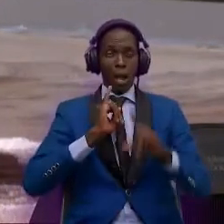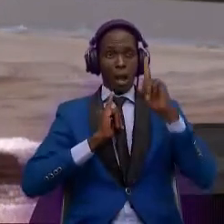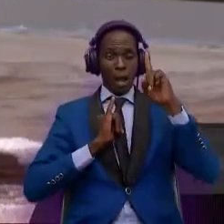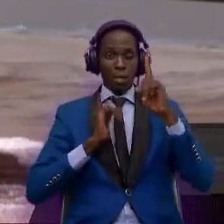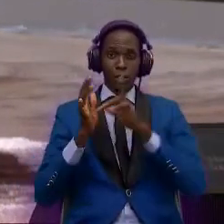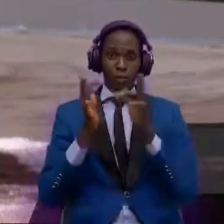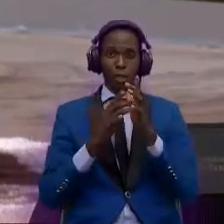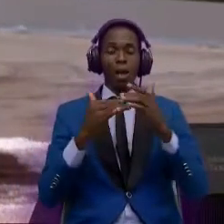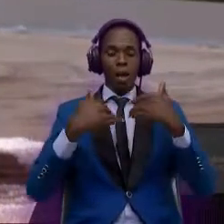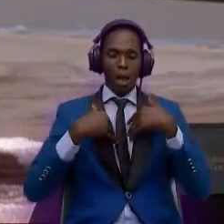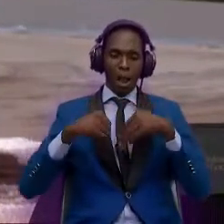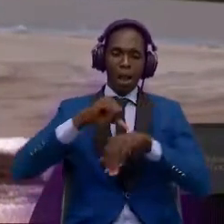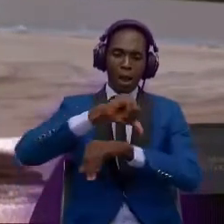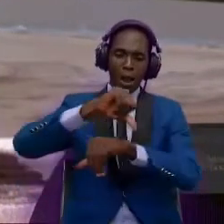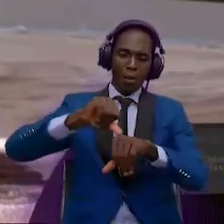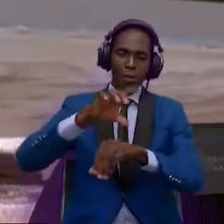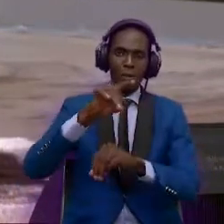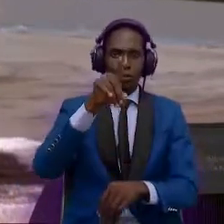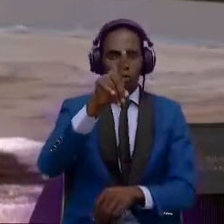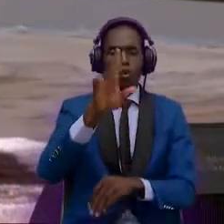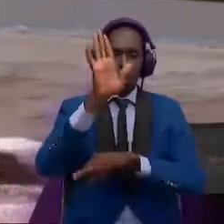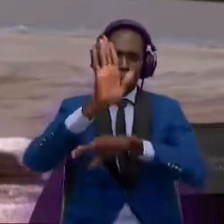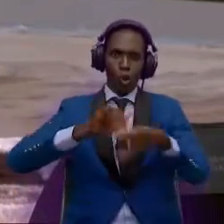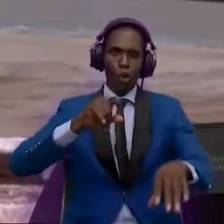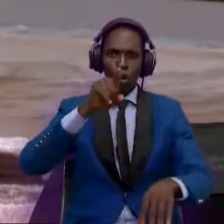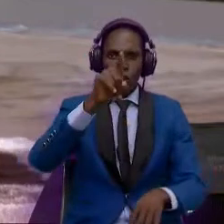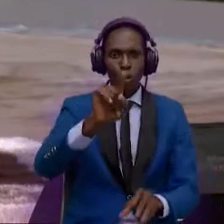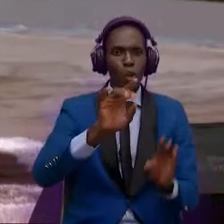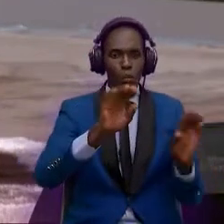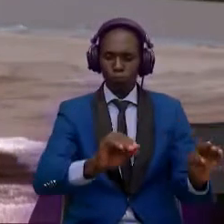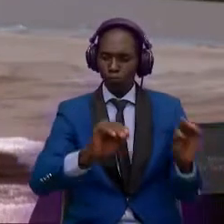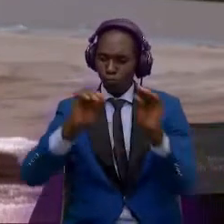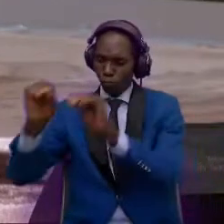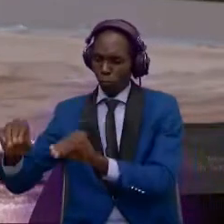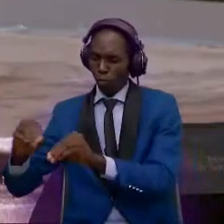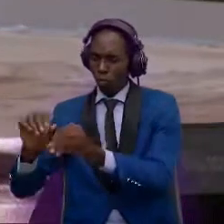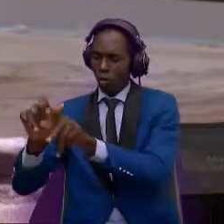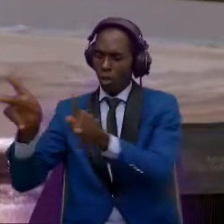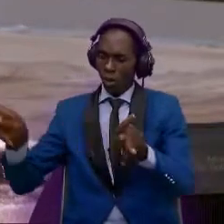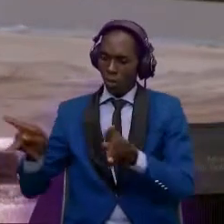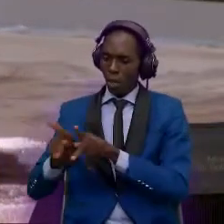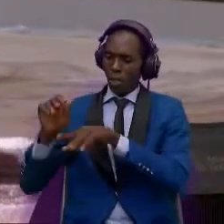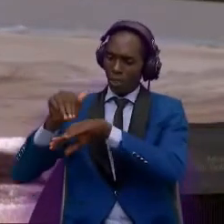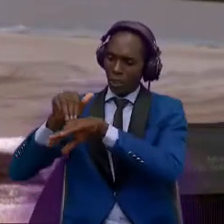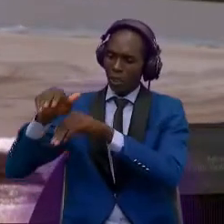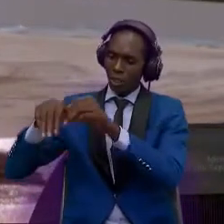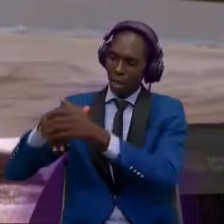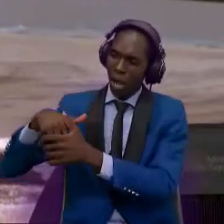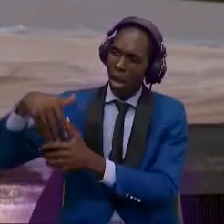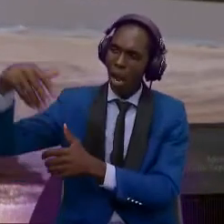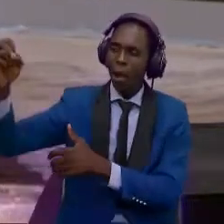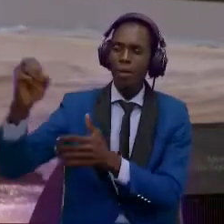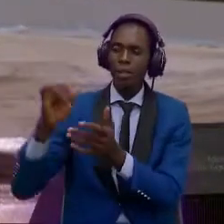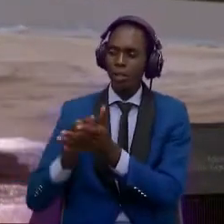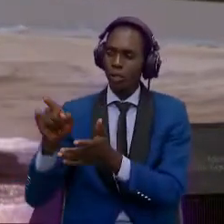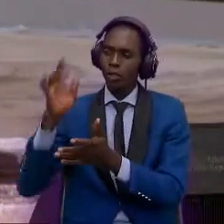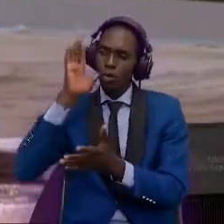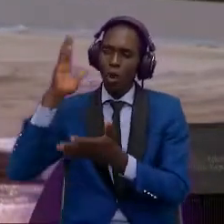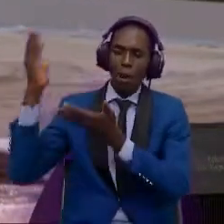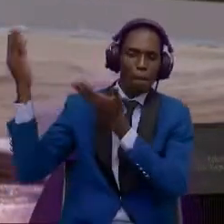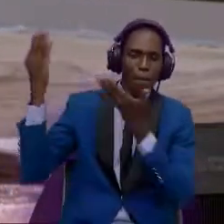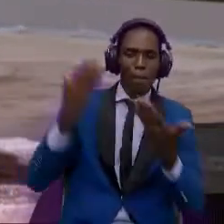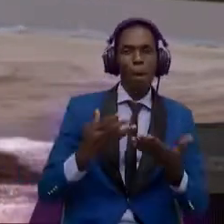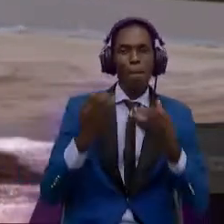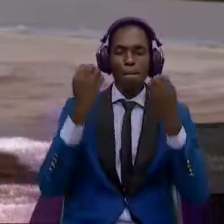you. I have called you. I have put you in place. And I'm sending you forth that you'll bear fruit.